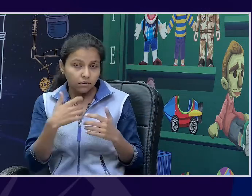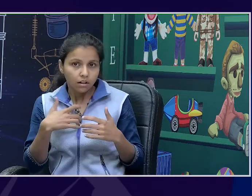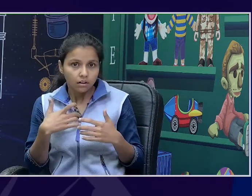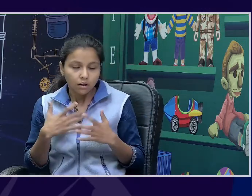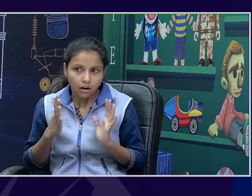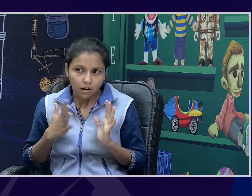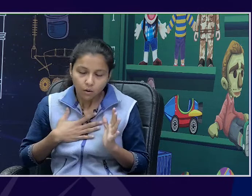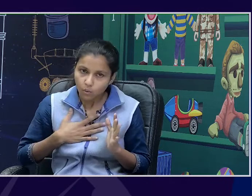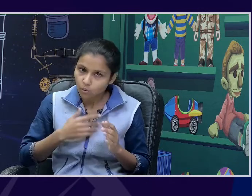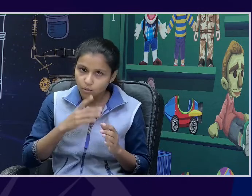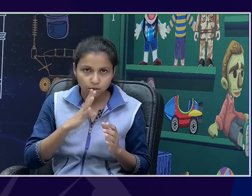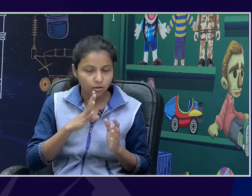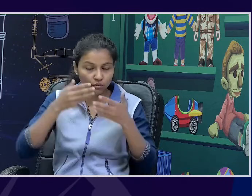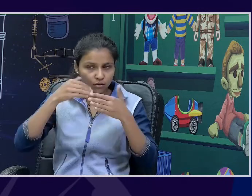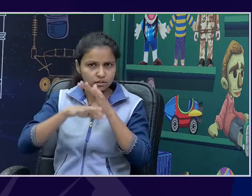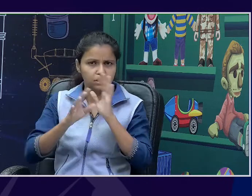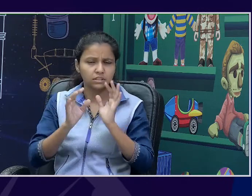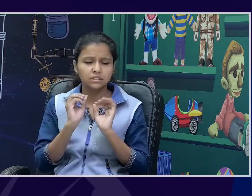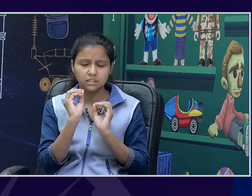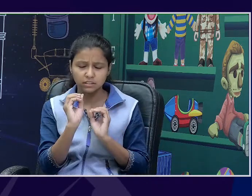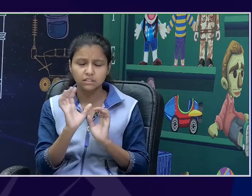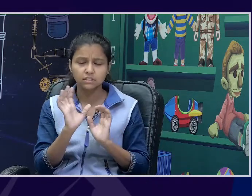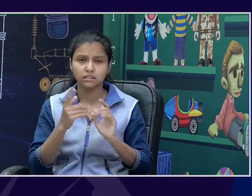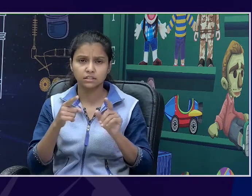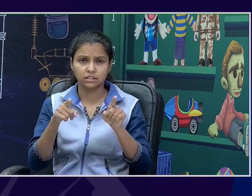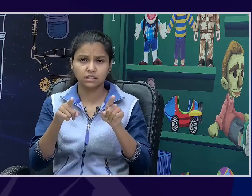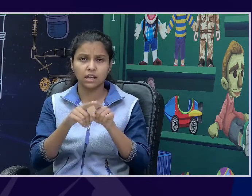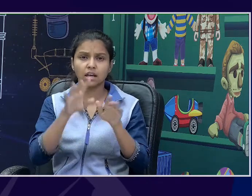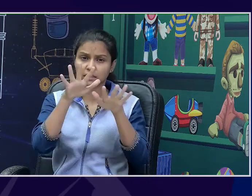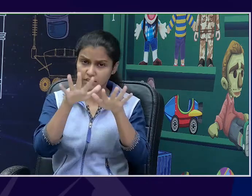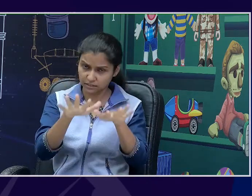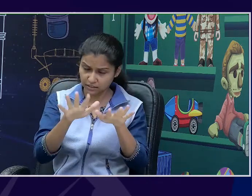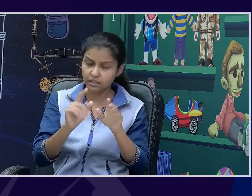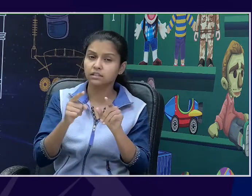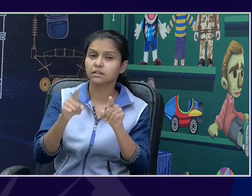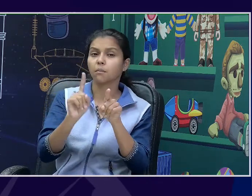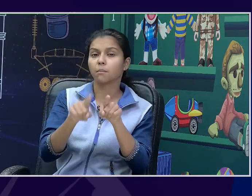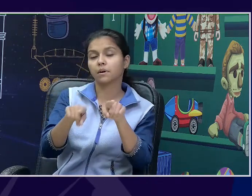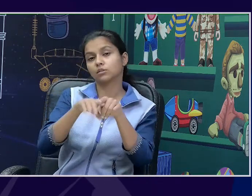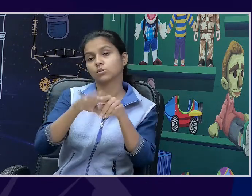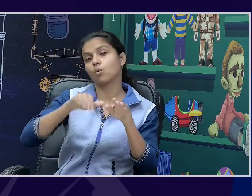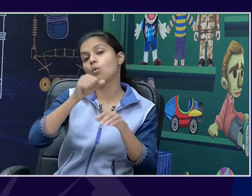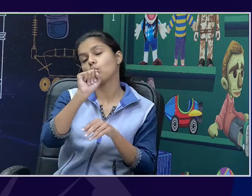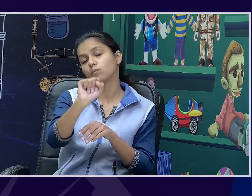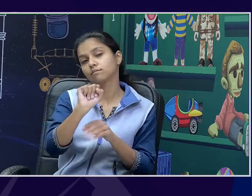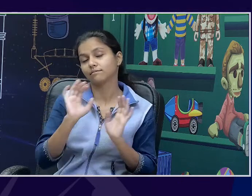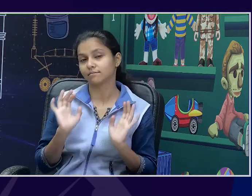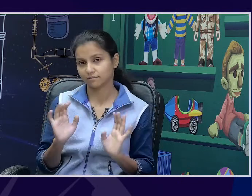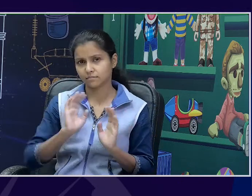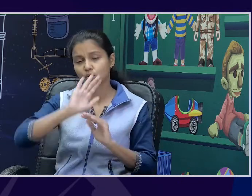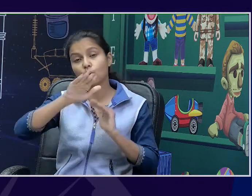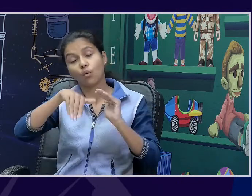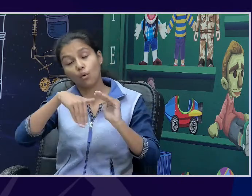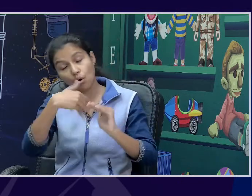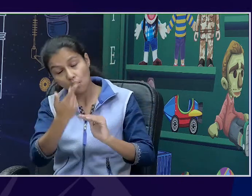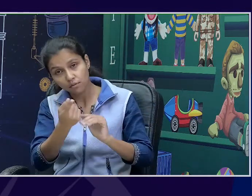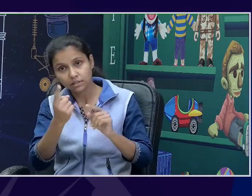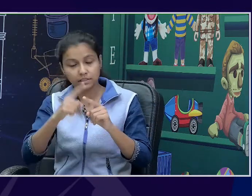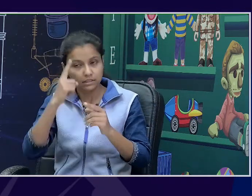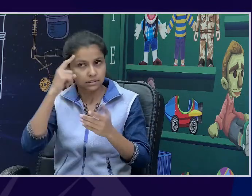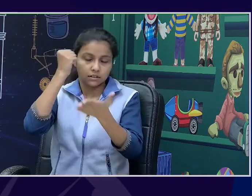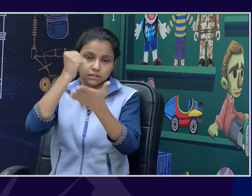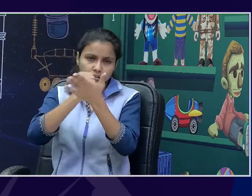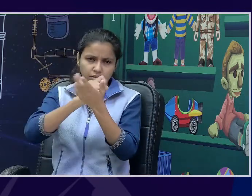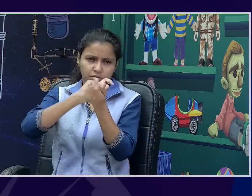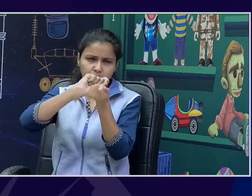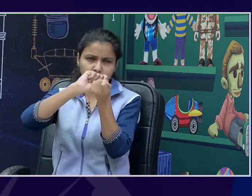water is something that he has to stay away from now onwards. Okay. So after that incident, he decided that he